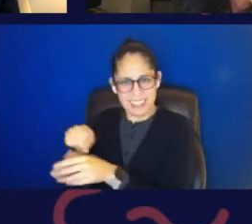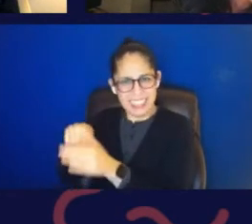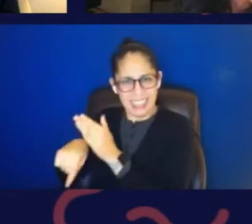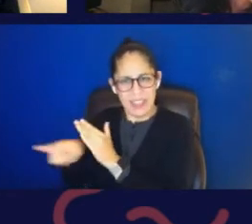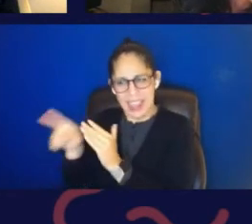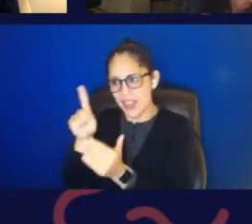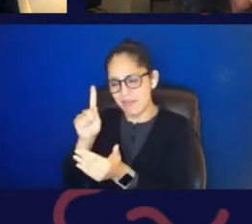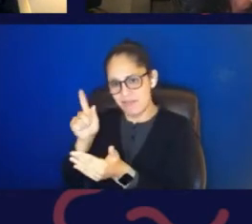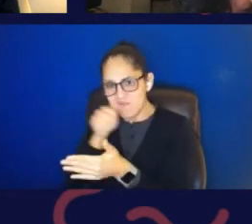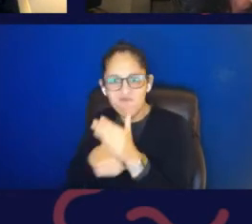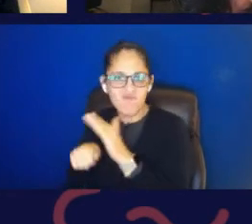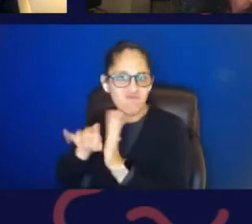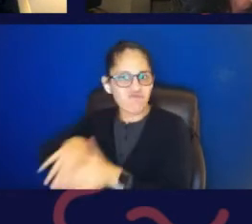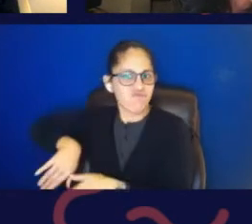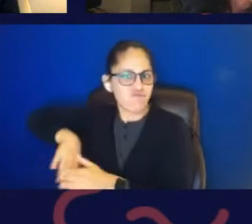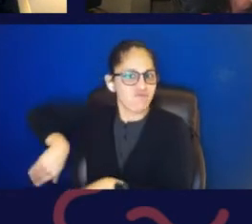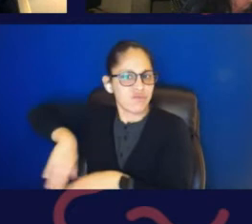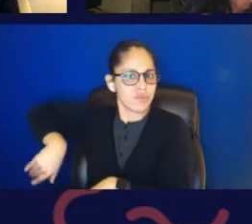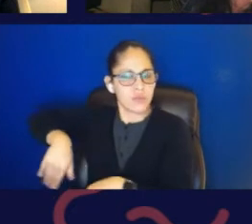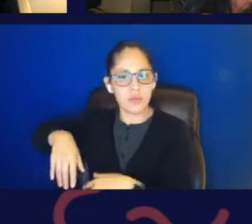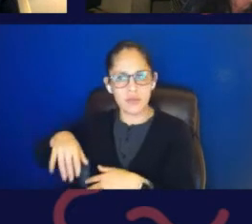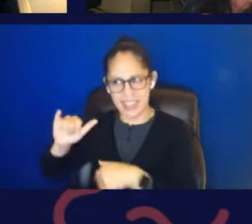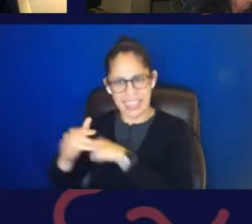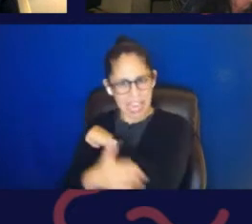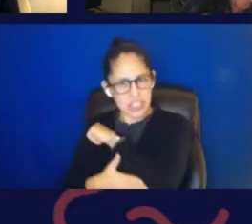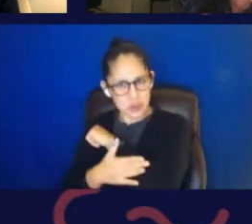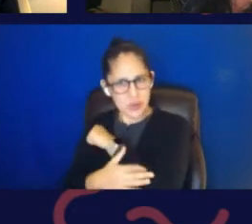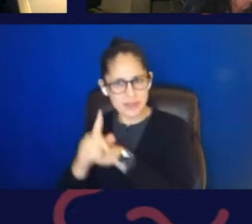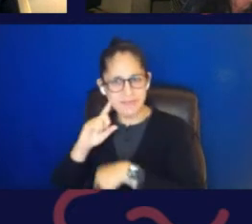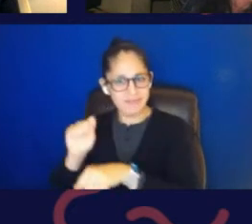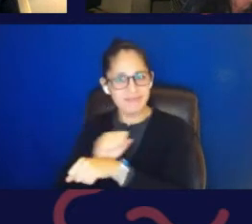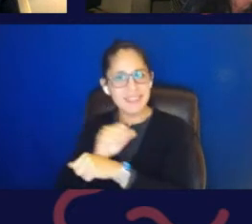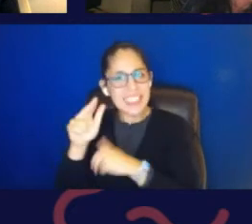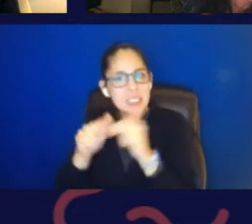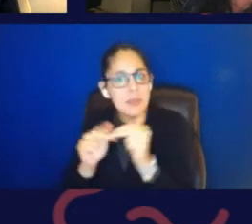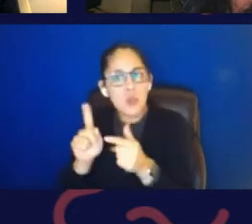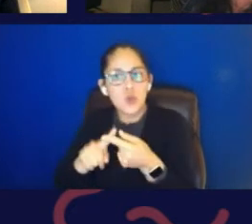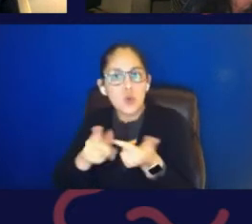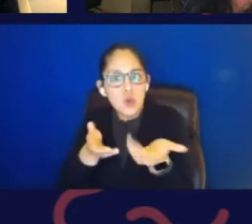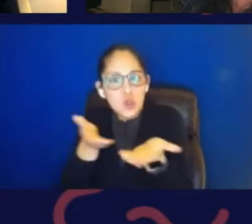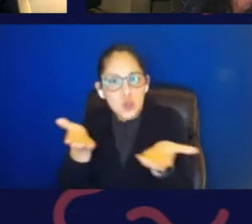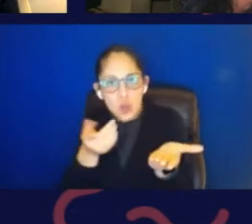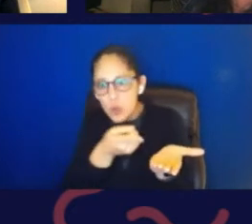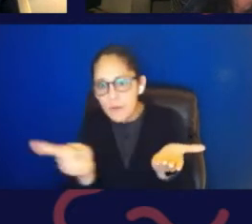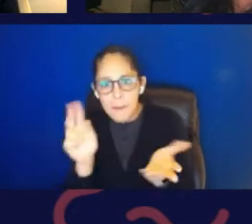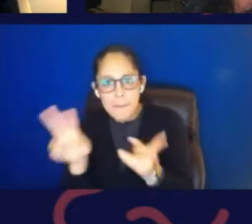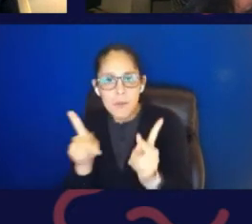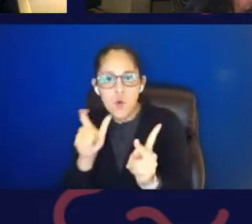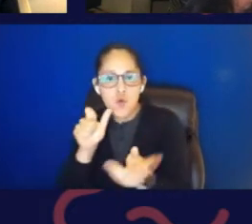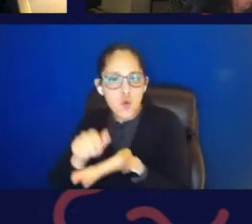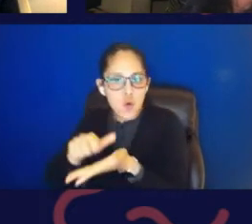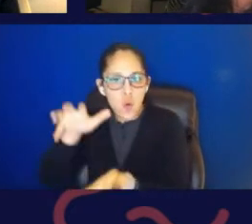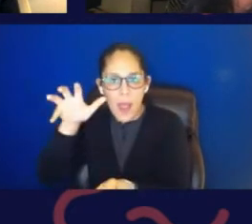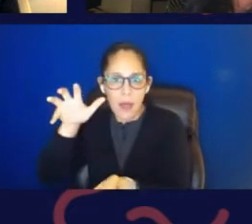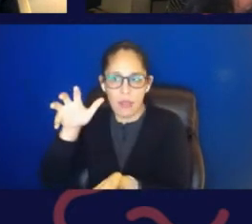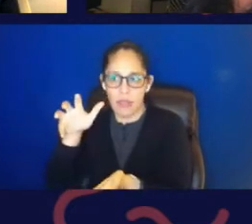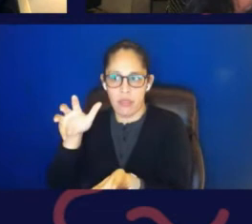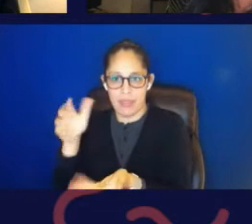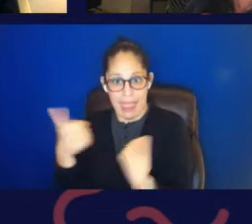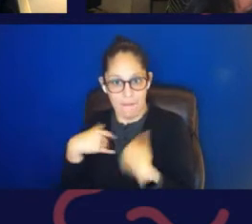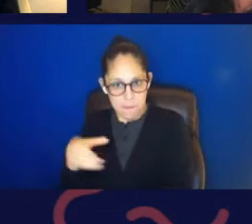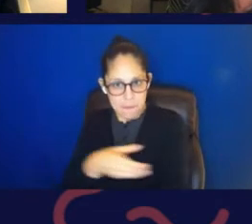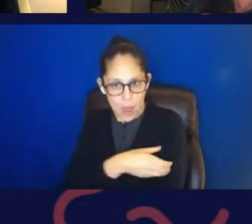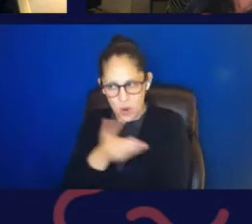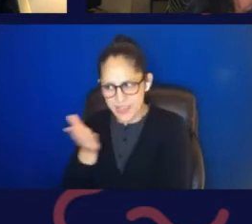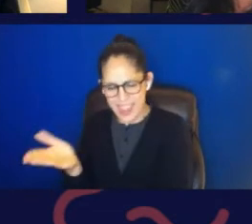so. A country is a thing built in the service of gaining wealth for the people with power there. So for